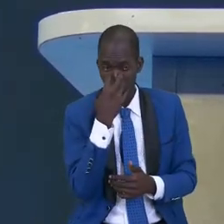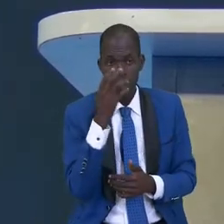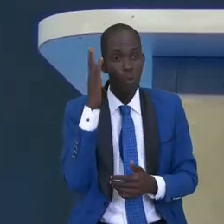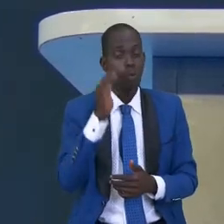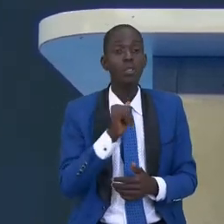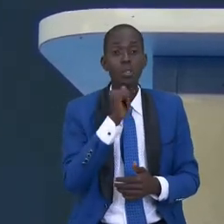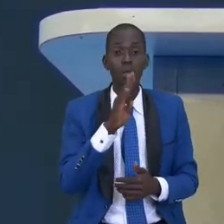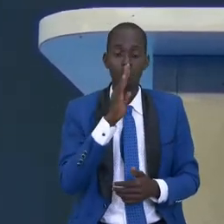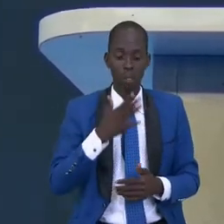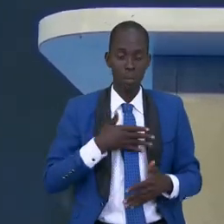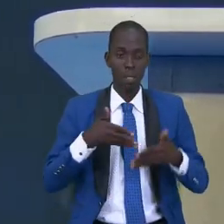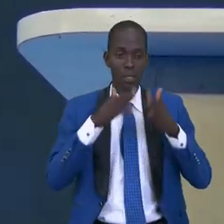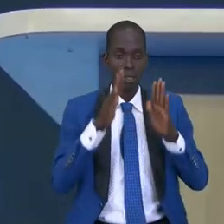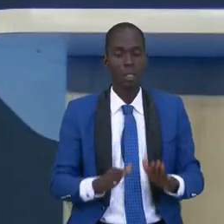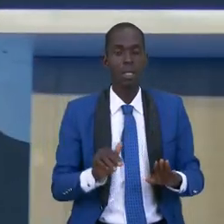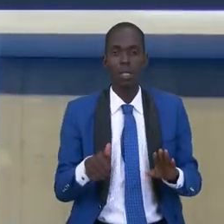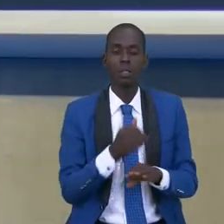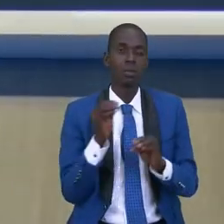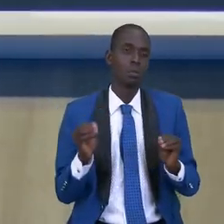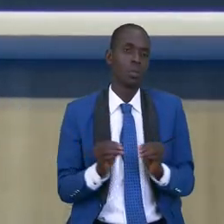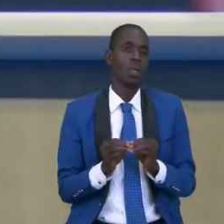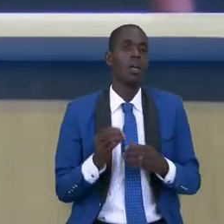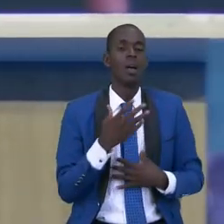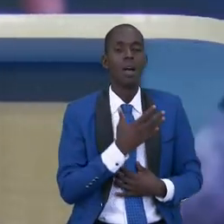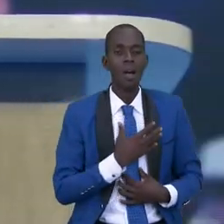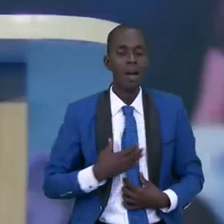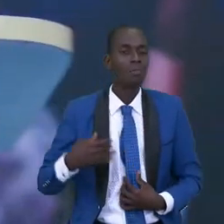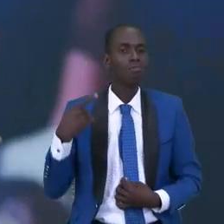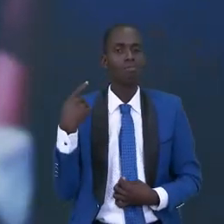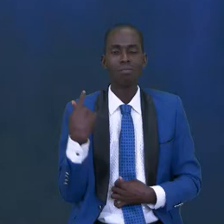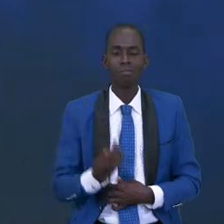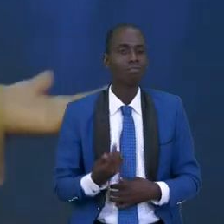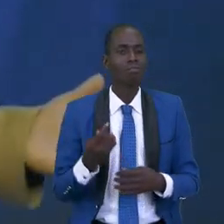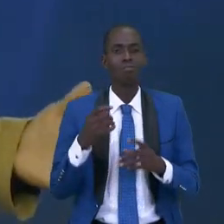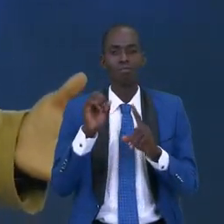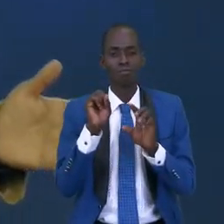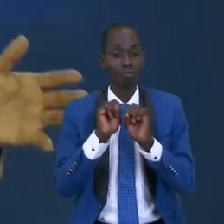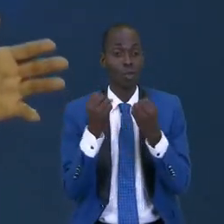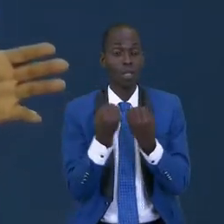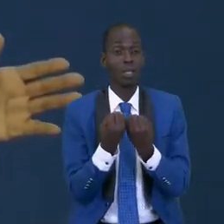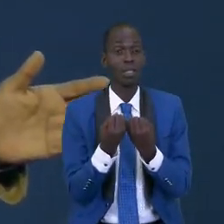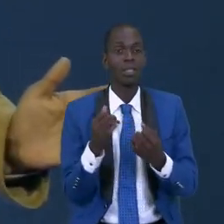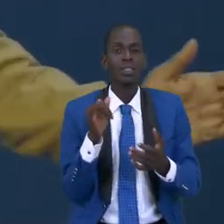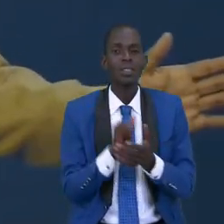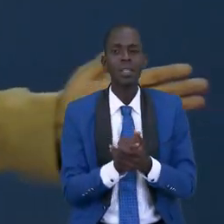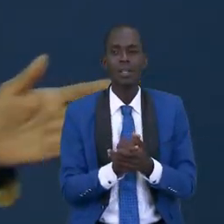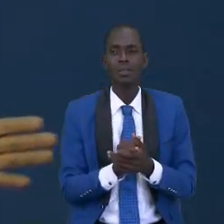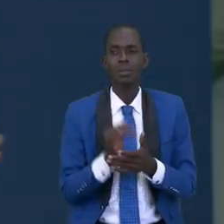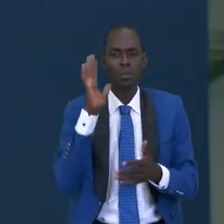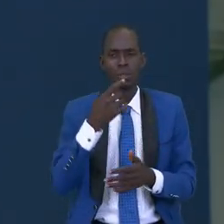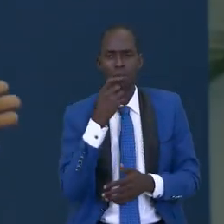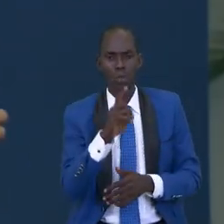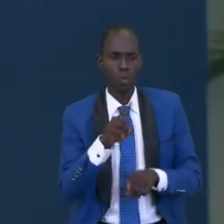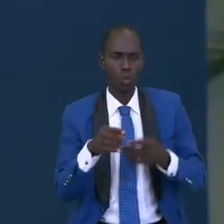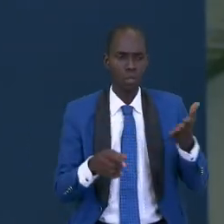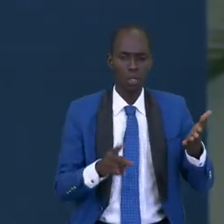my director anymore. And the society that will be saying, go this way, go this